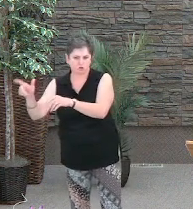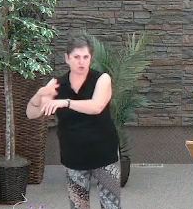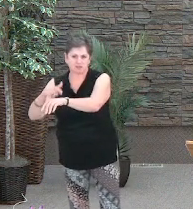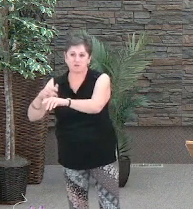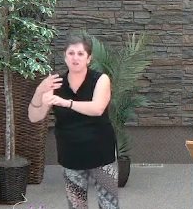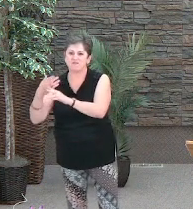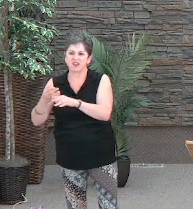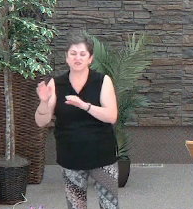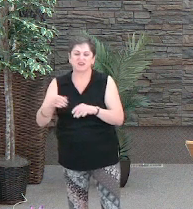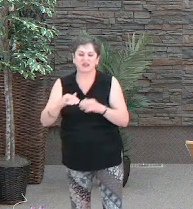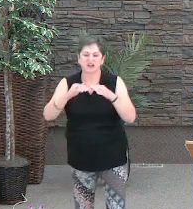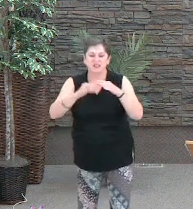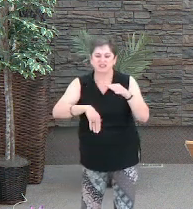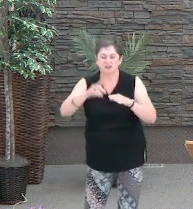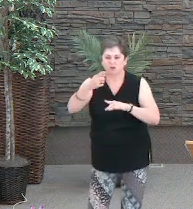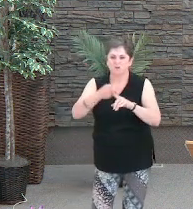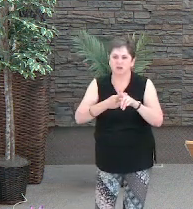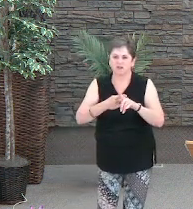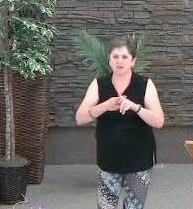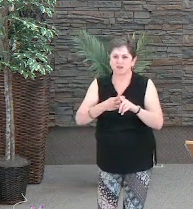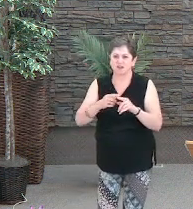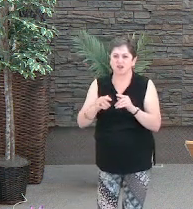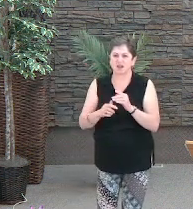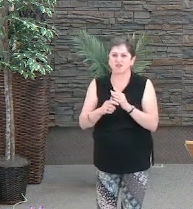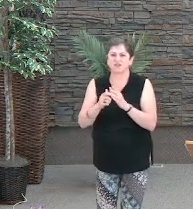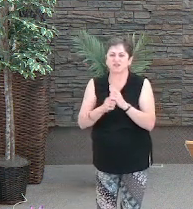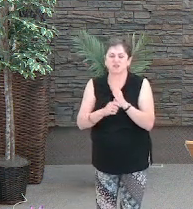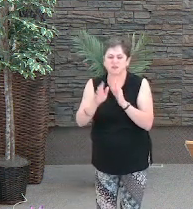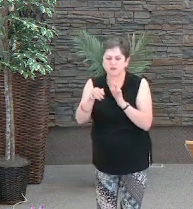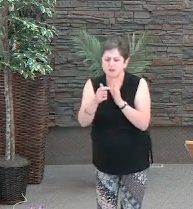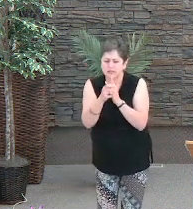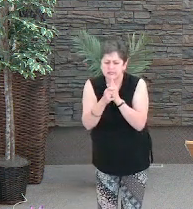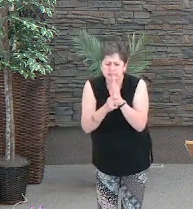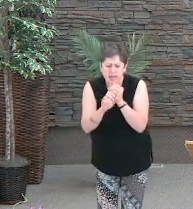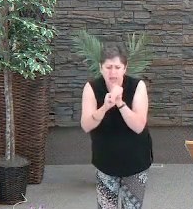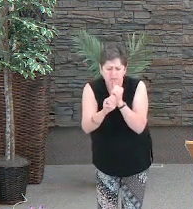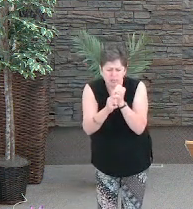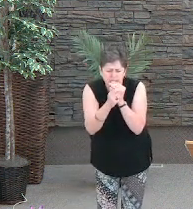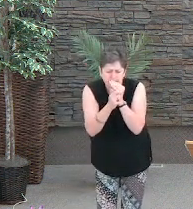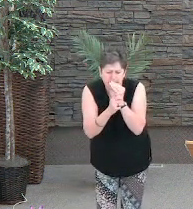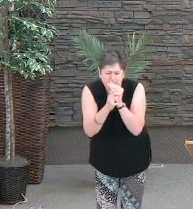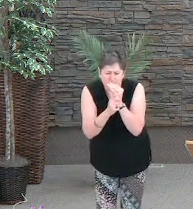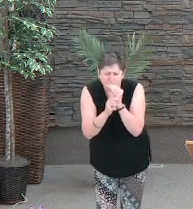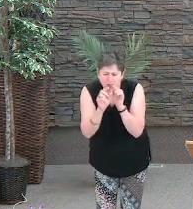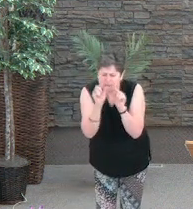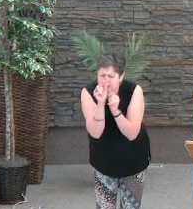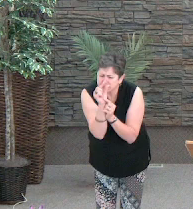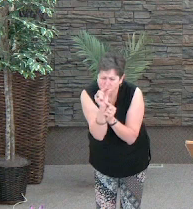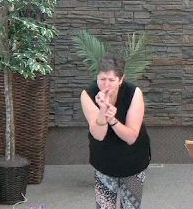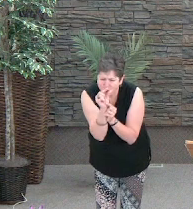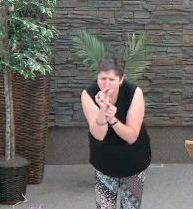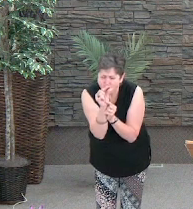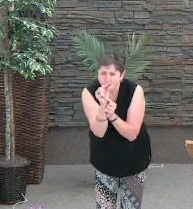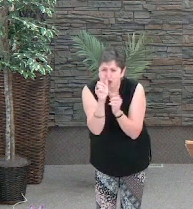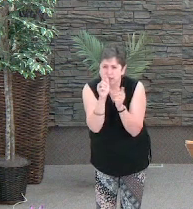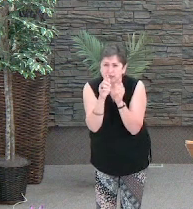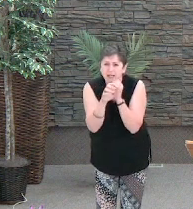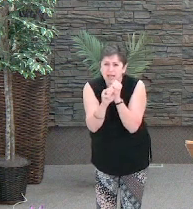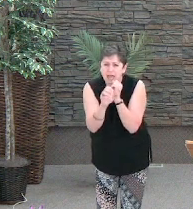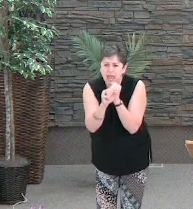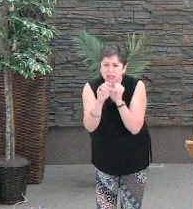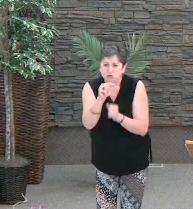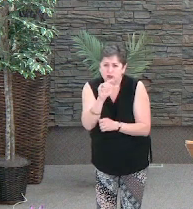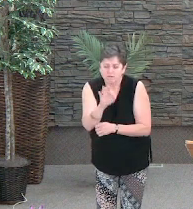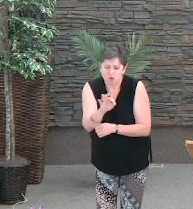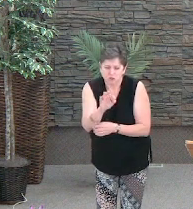In fact, they did it for less than a month when they ran this tiny, it's small if you've seen it in the original print. They ran this tiny little ad in the